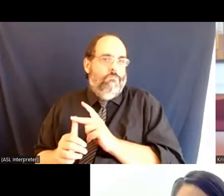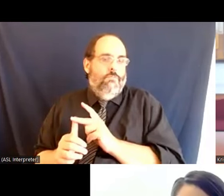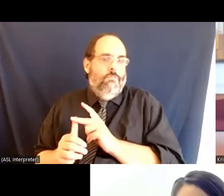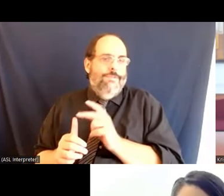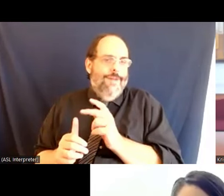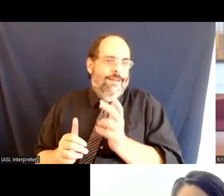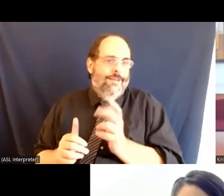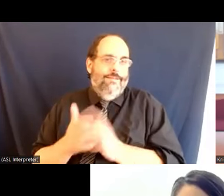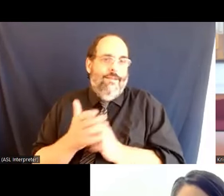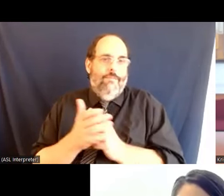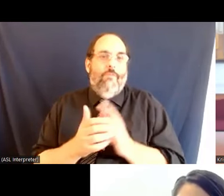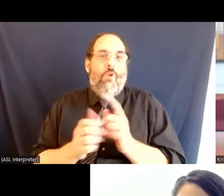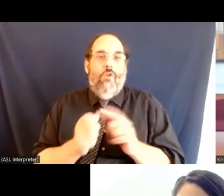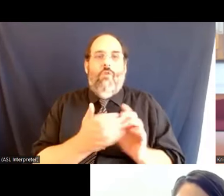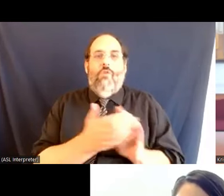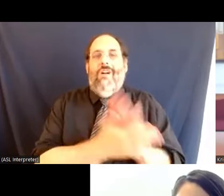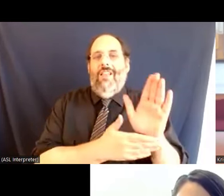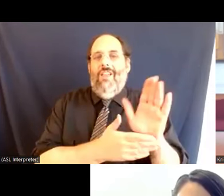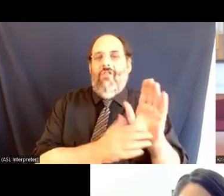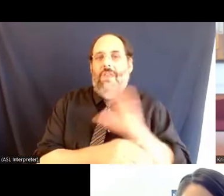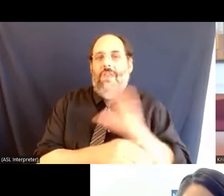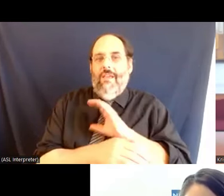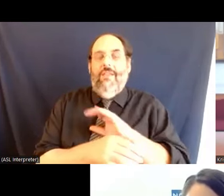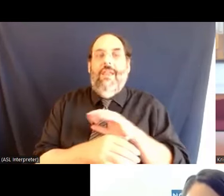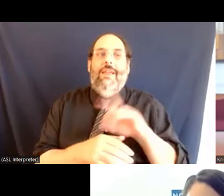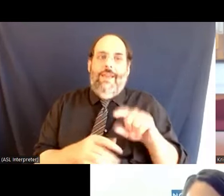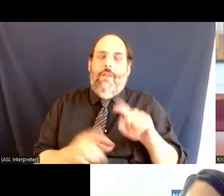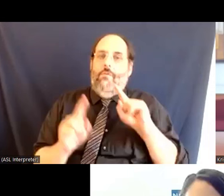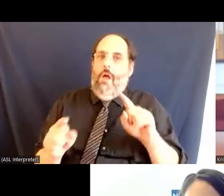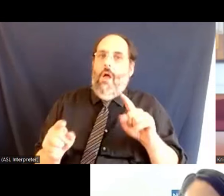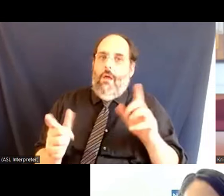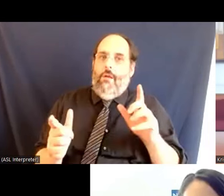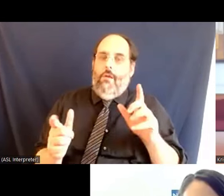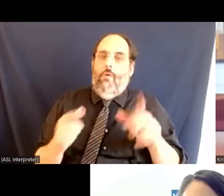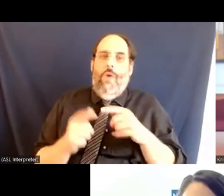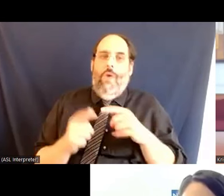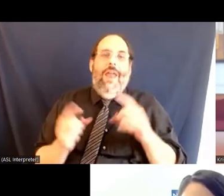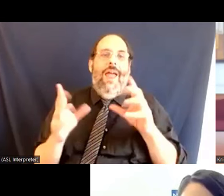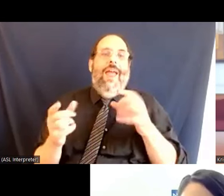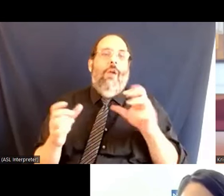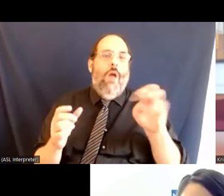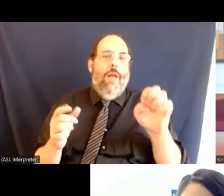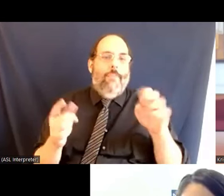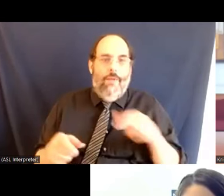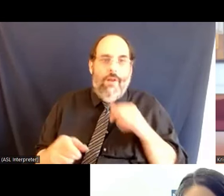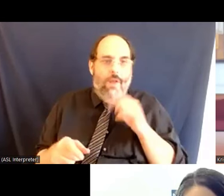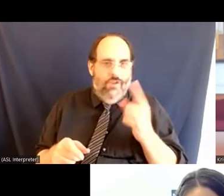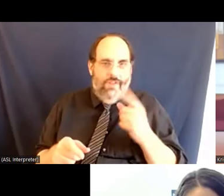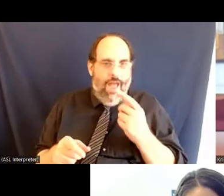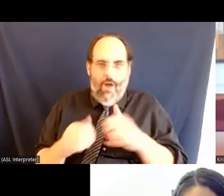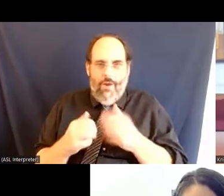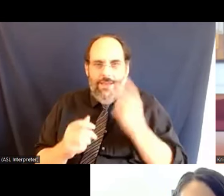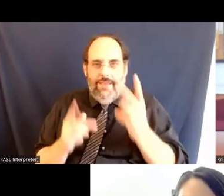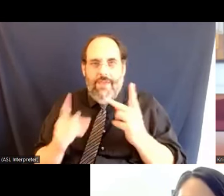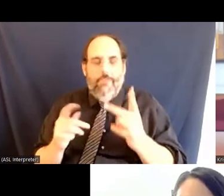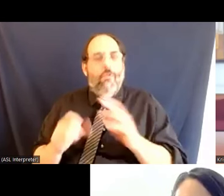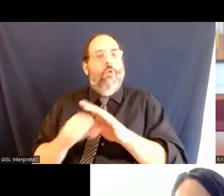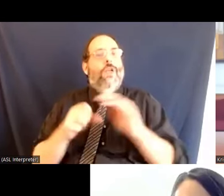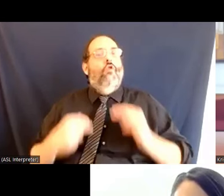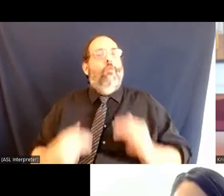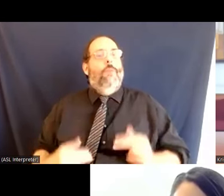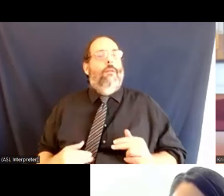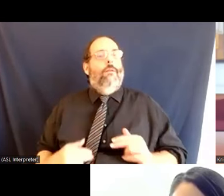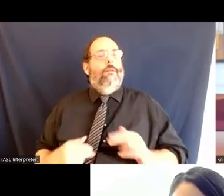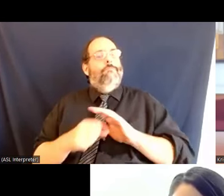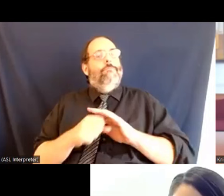even sometimes campus police, on how to be responsive to hate crimes, not just how to see people as fully human, but how